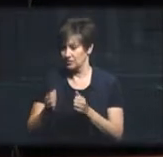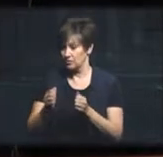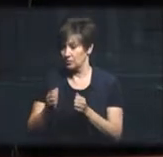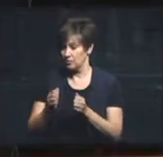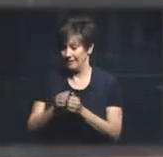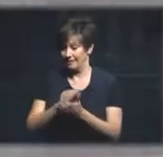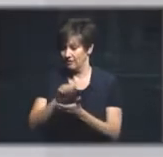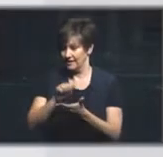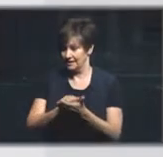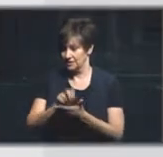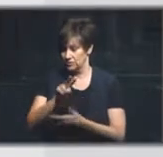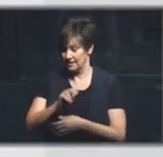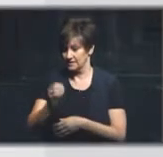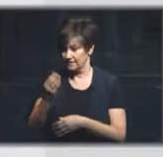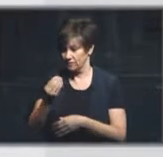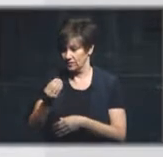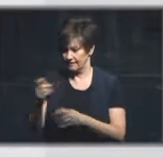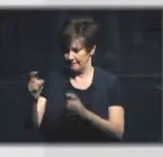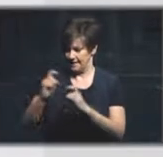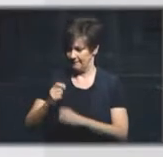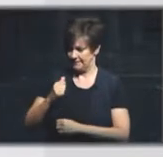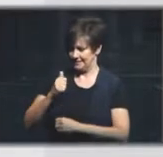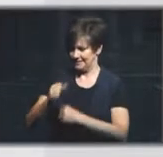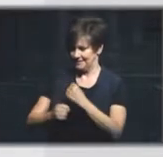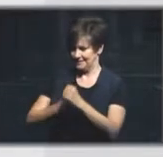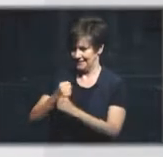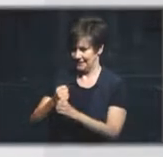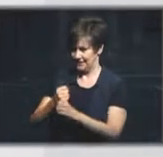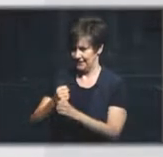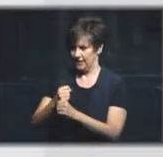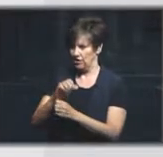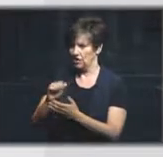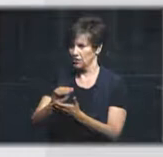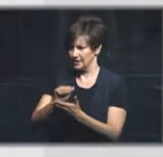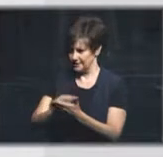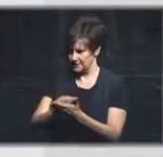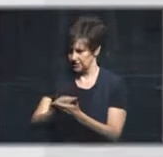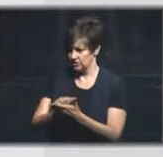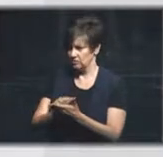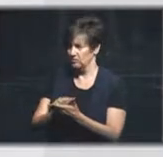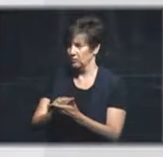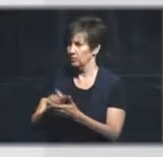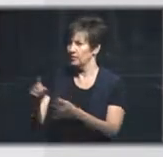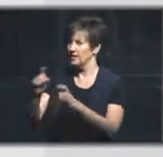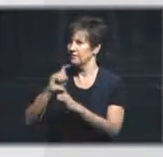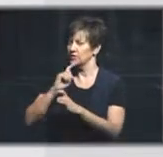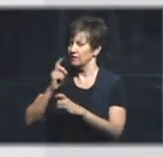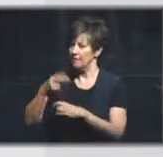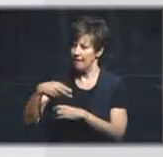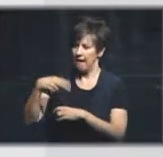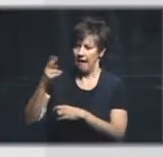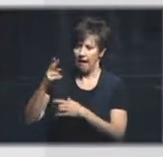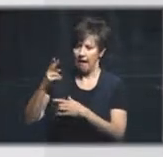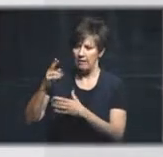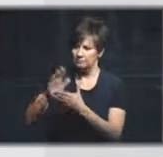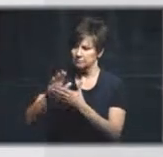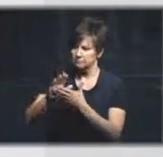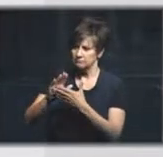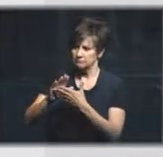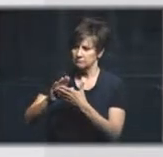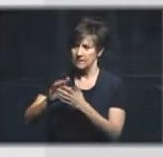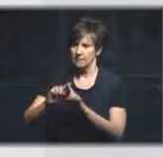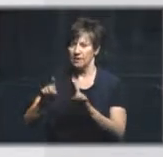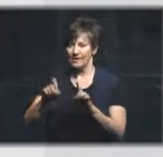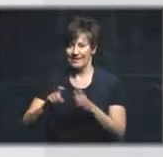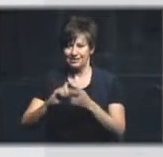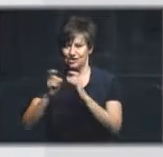in 2014, we were given a 10-year accreditation. We were given really high marks in that. But we had to